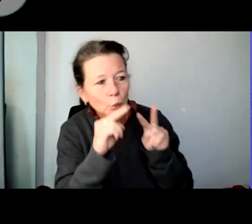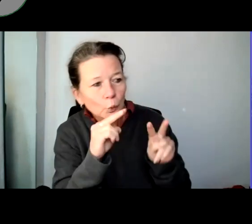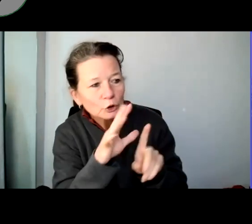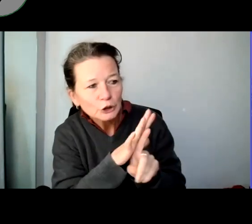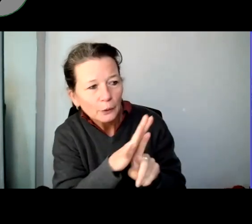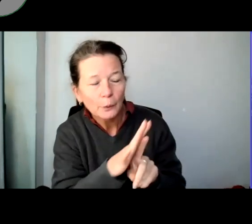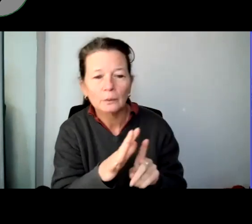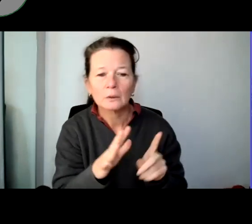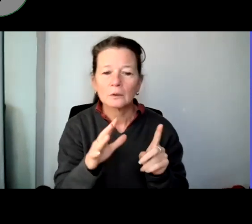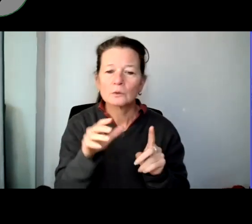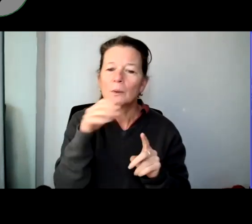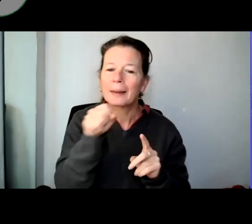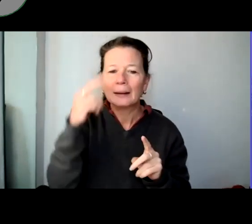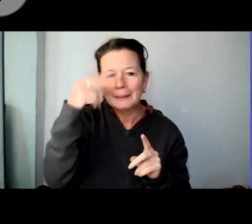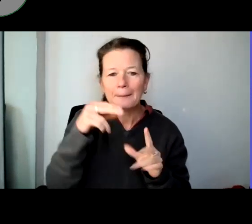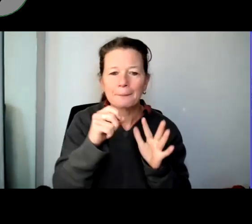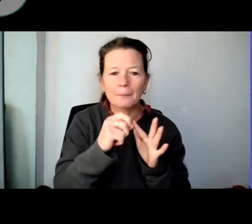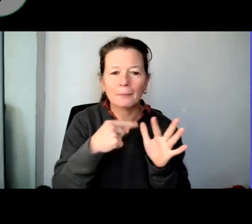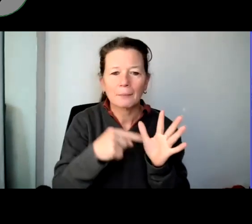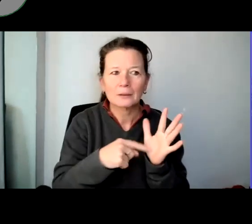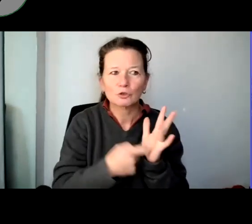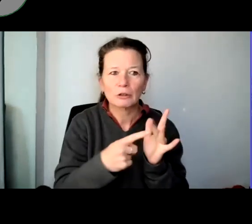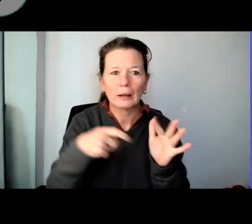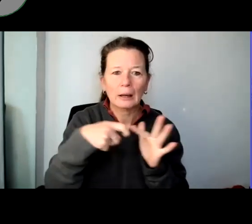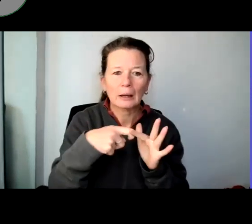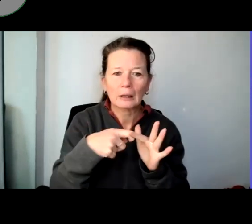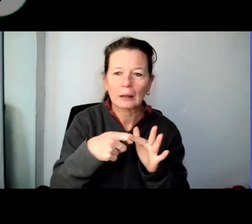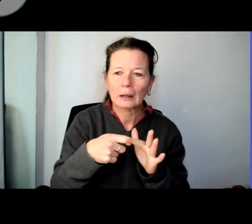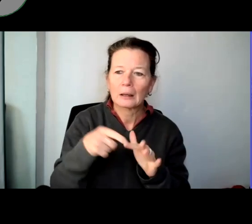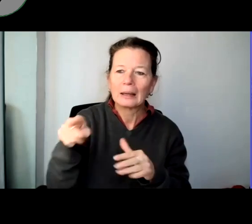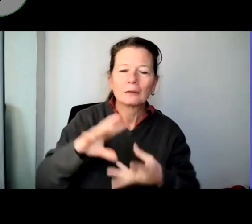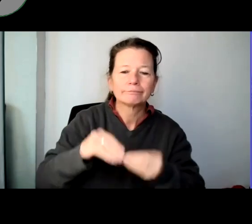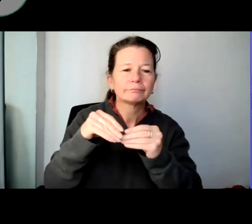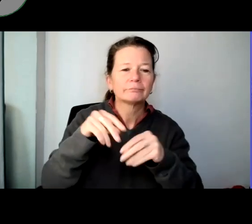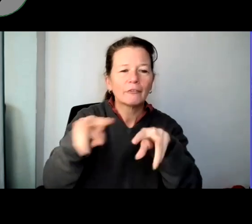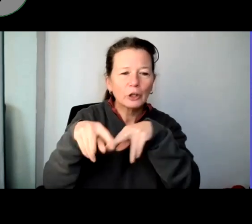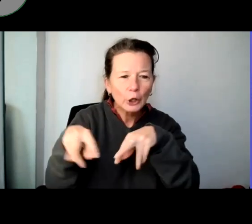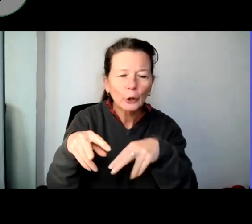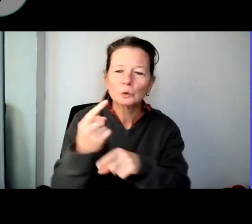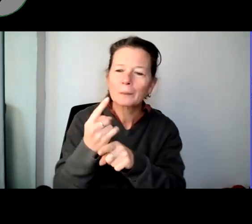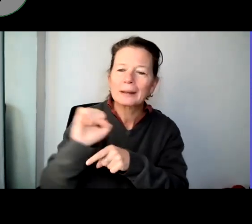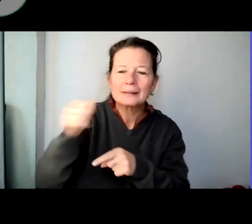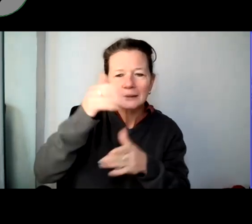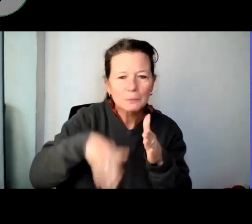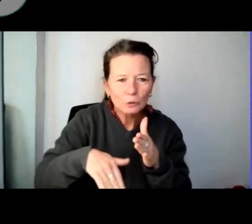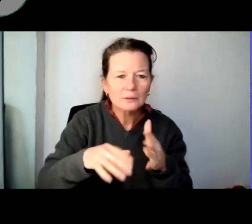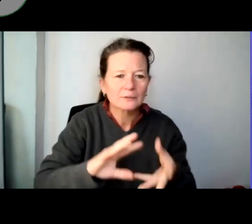made a lovely film all about his experience of shadowing us making the album.